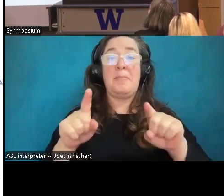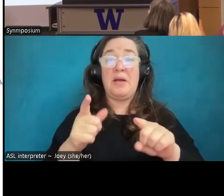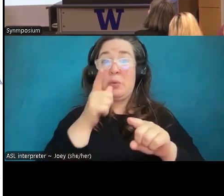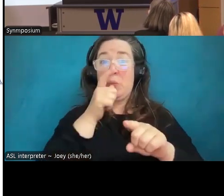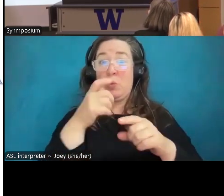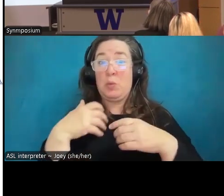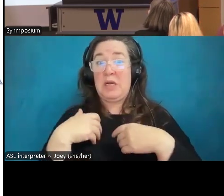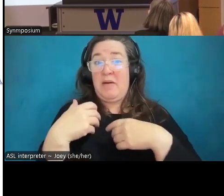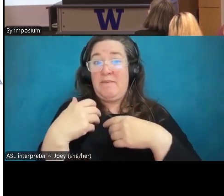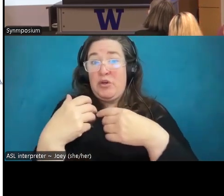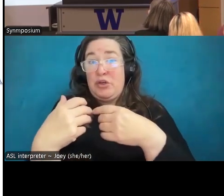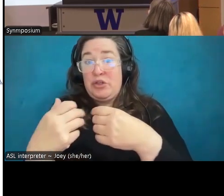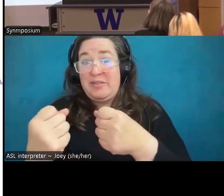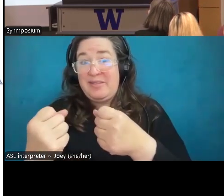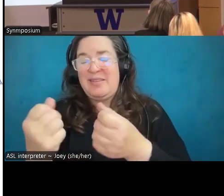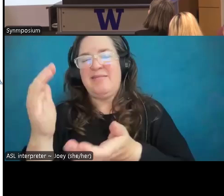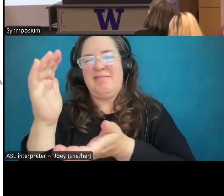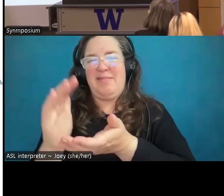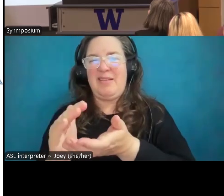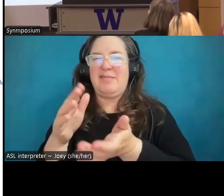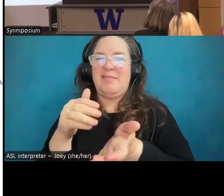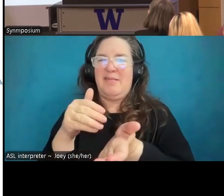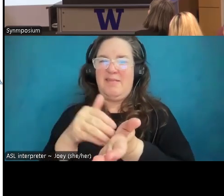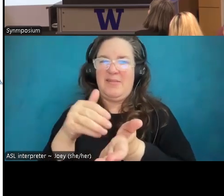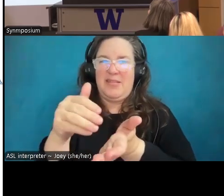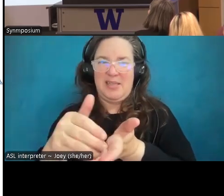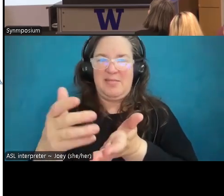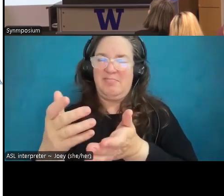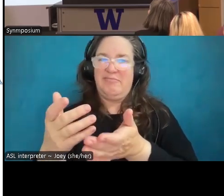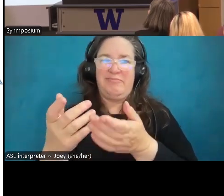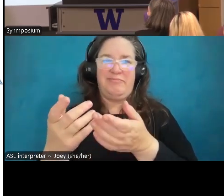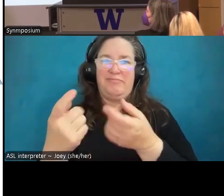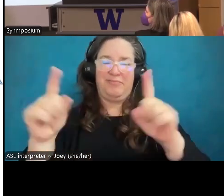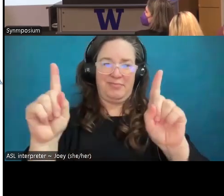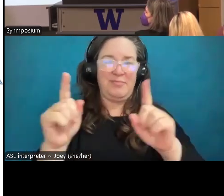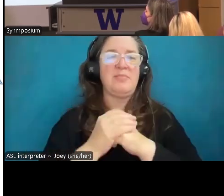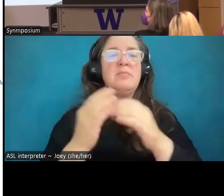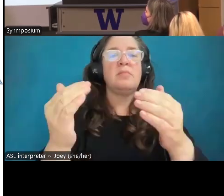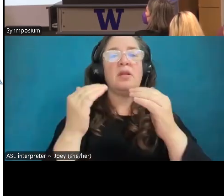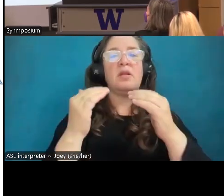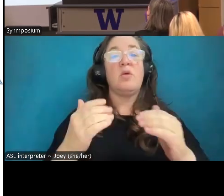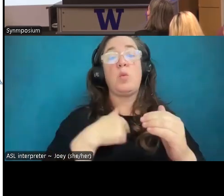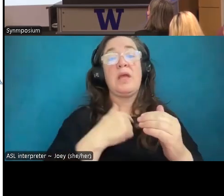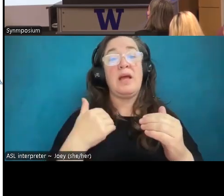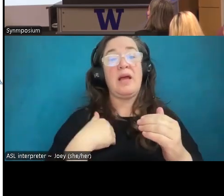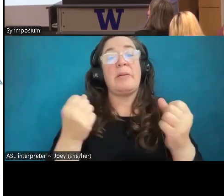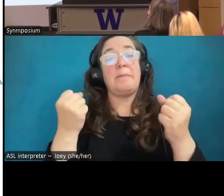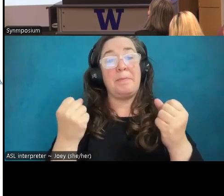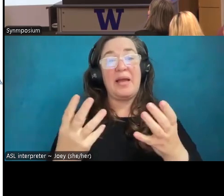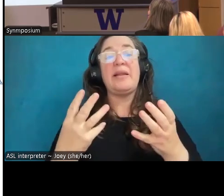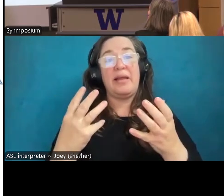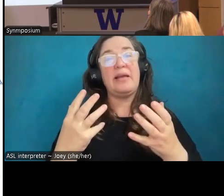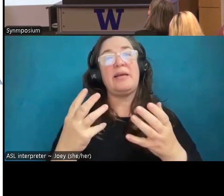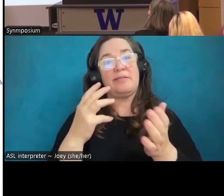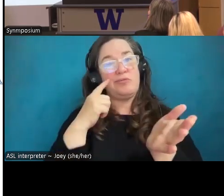So we haven't defined the underlying drivers of long COVID, but we do have a number of rigorous studies that show us